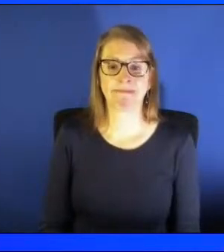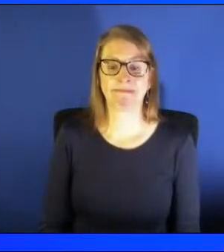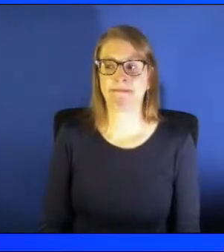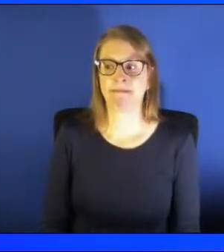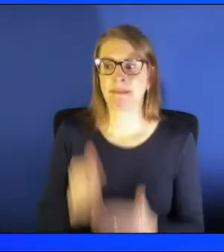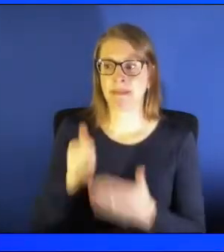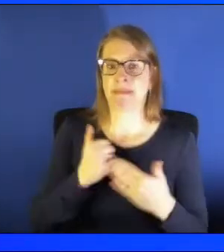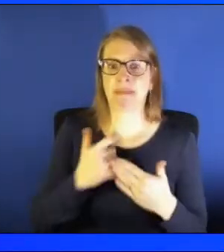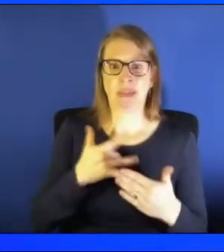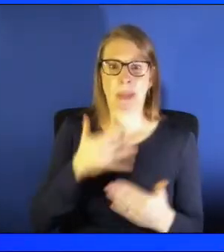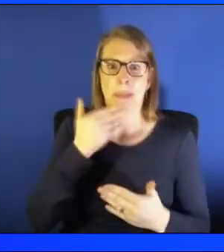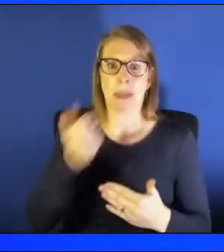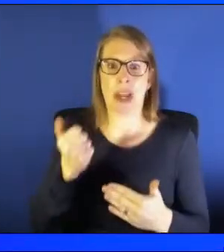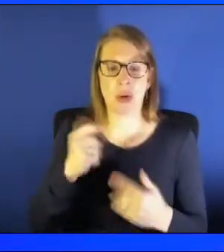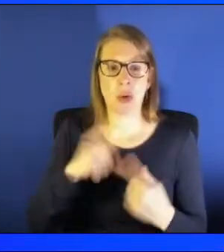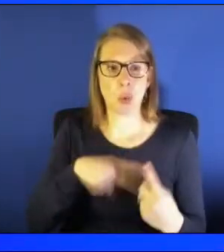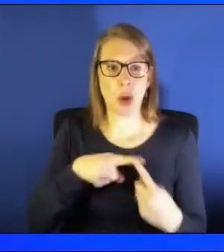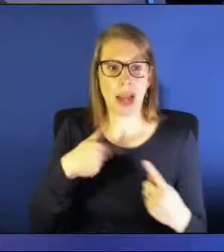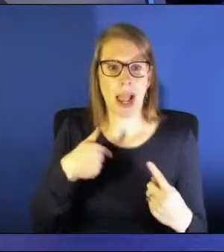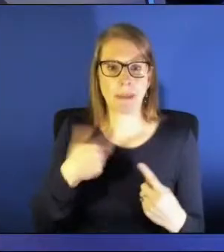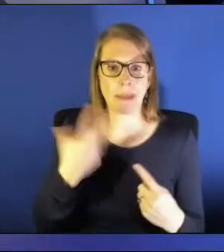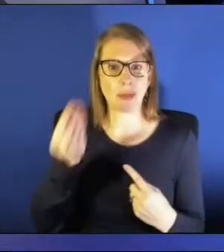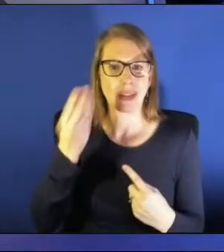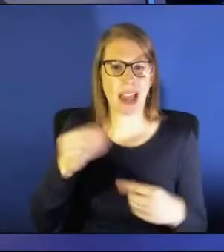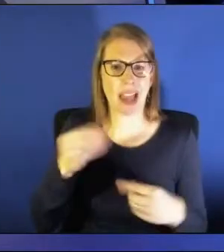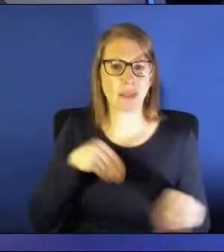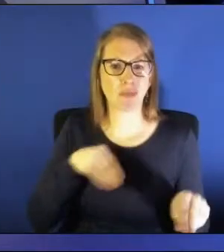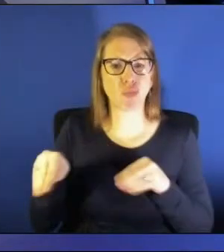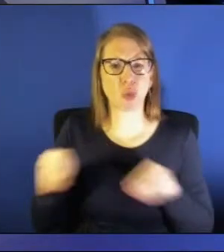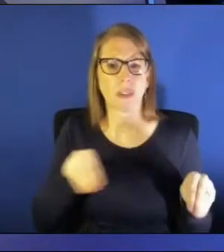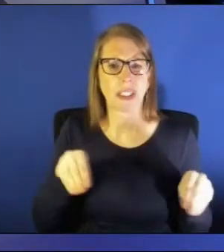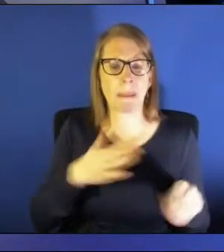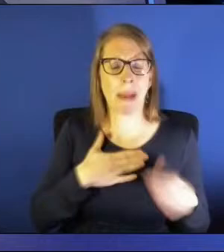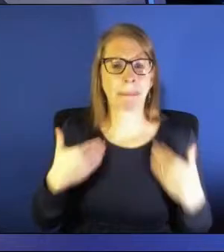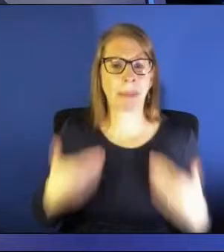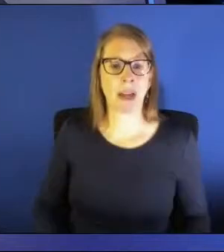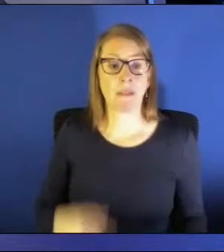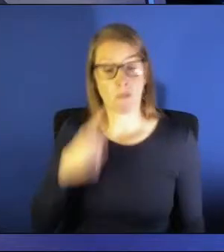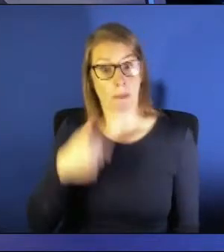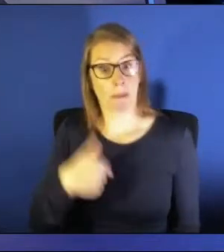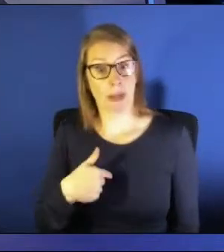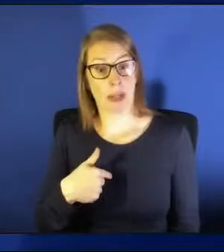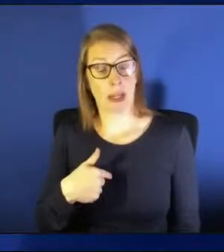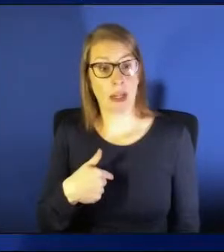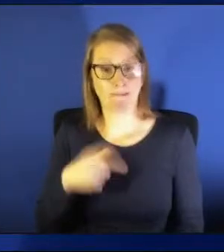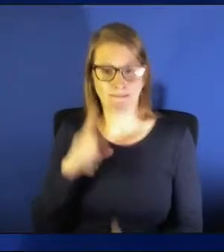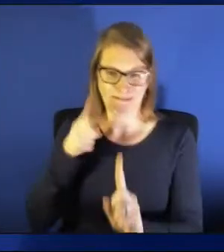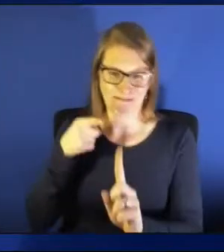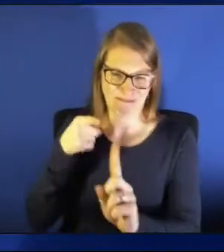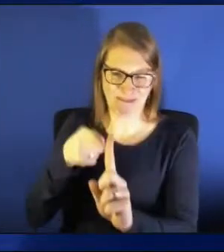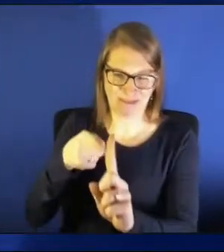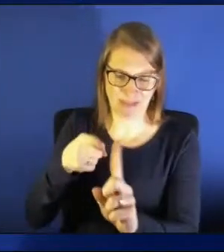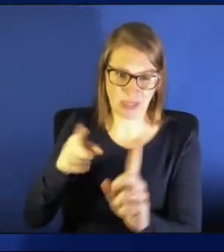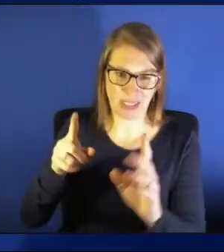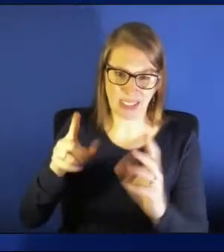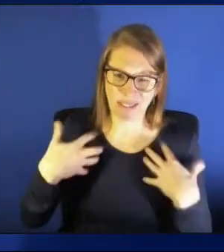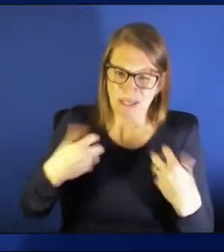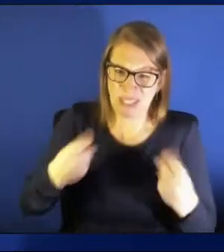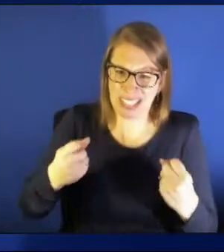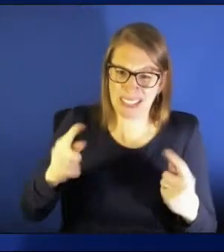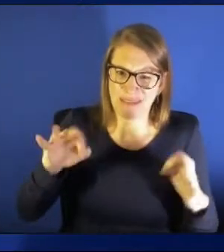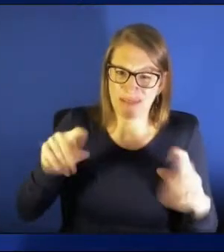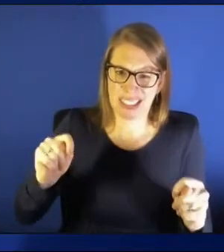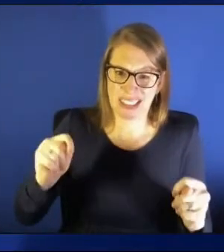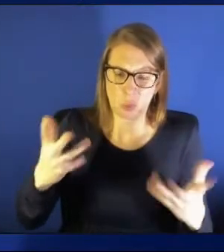when I'm out there moving my body. Dr. Toby? For me, it was the pursuit of fitness. I've always tried to keep fit all my life. And then at a